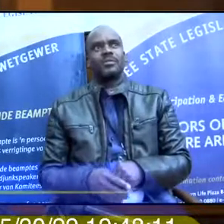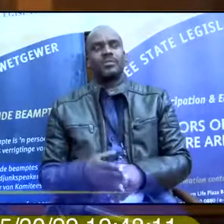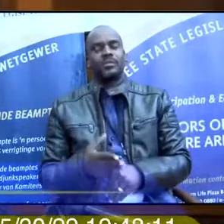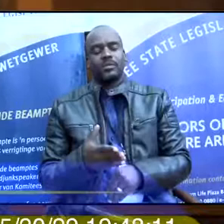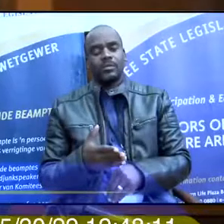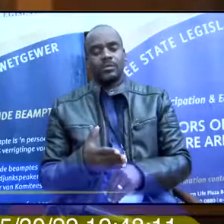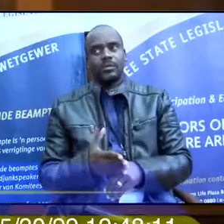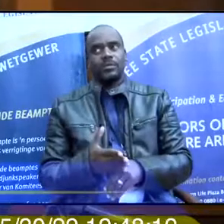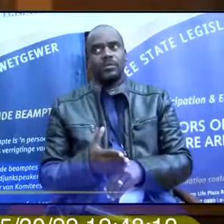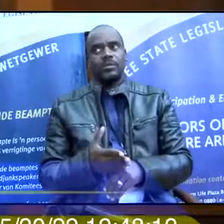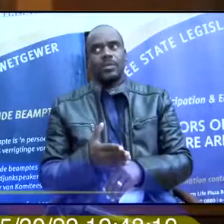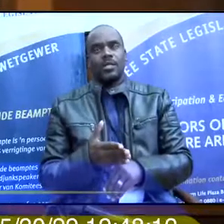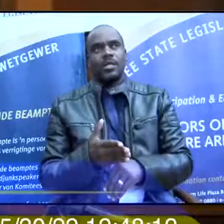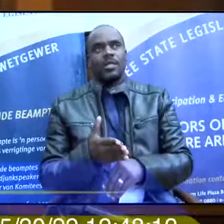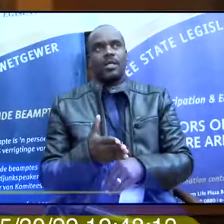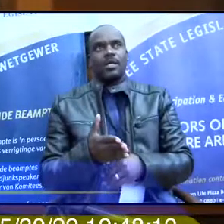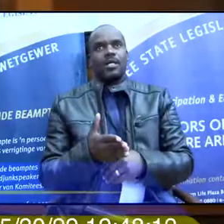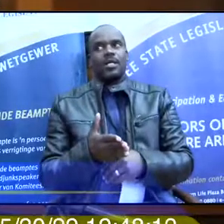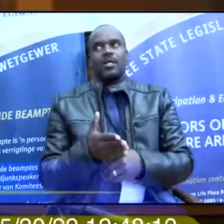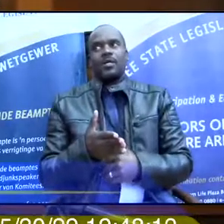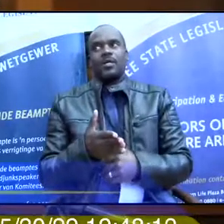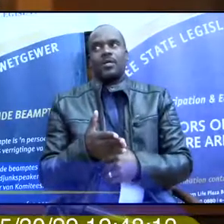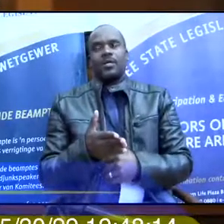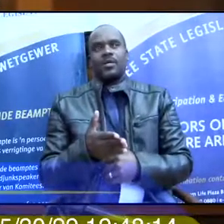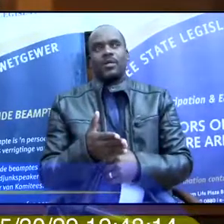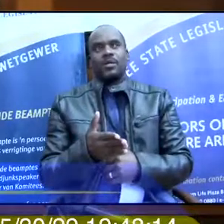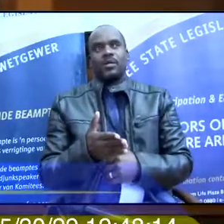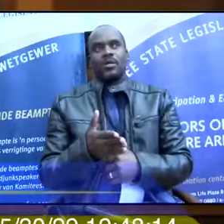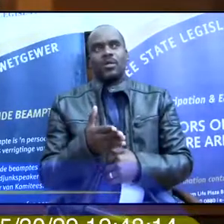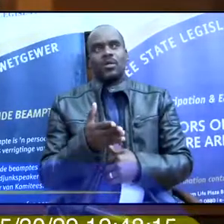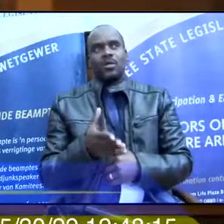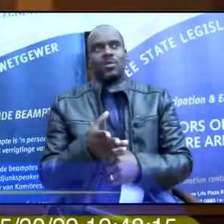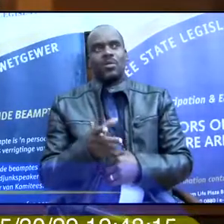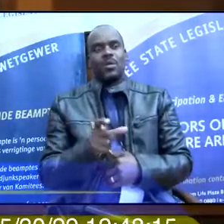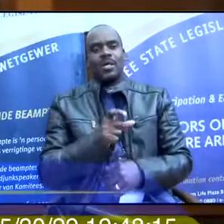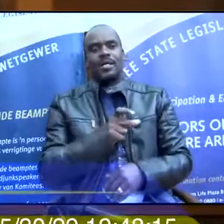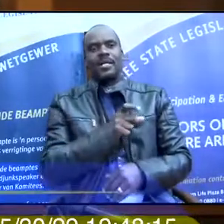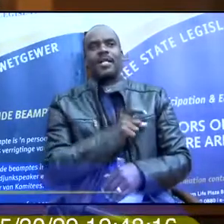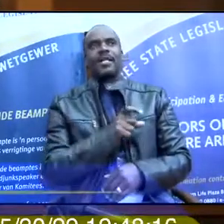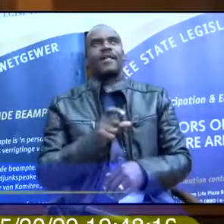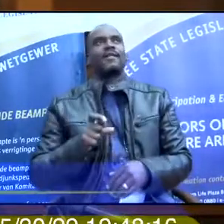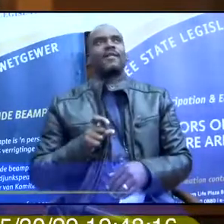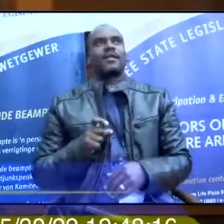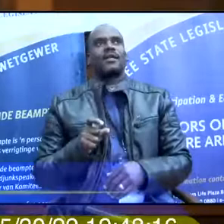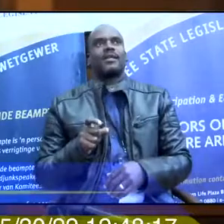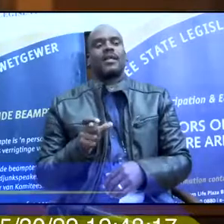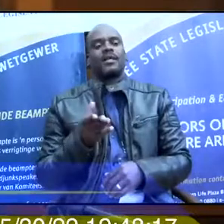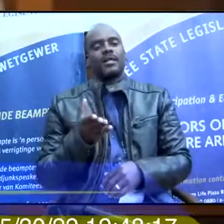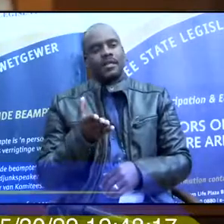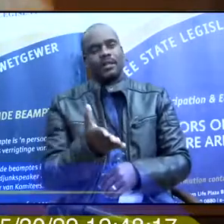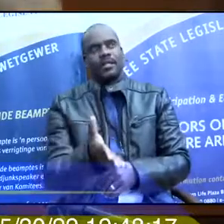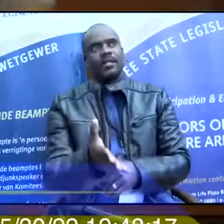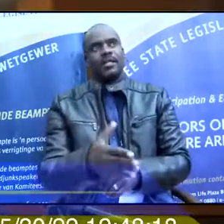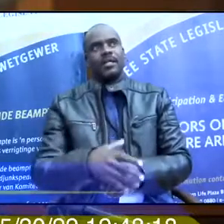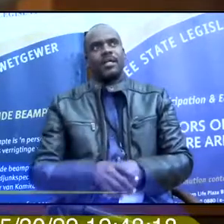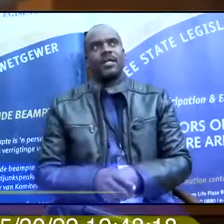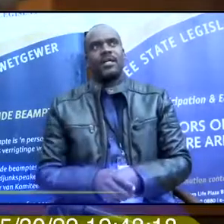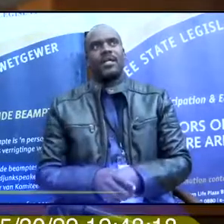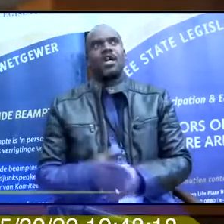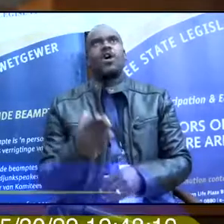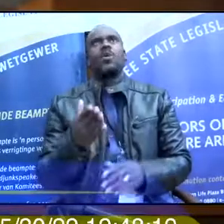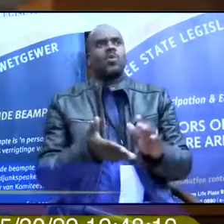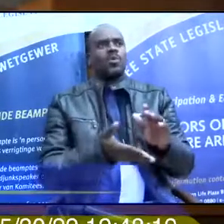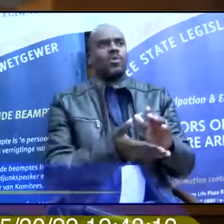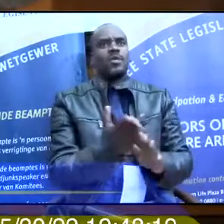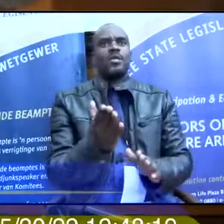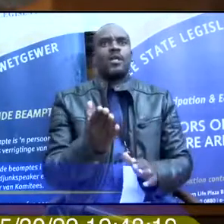counselors are not there when counselors are there management are not there they will send people who